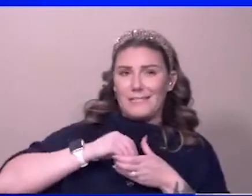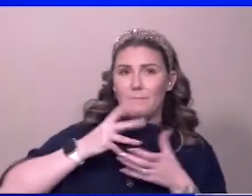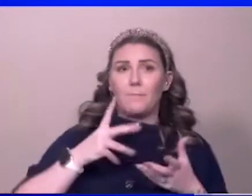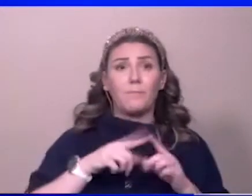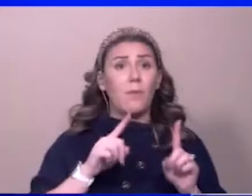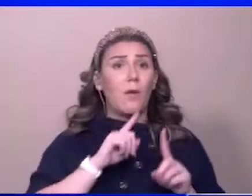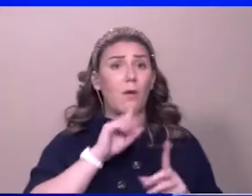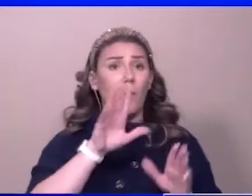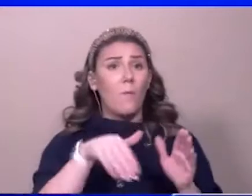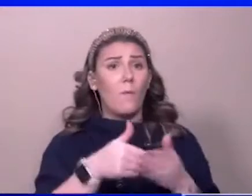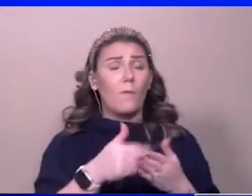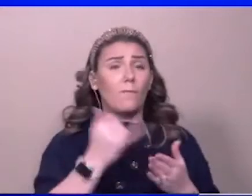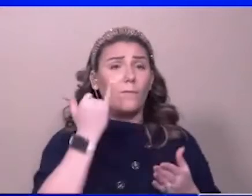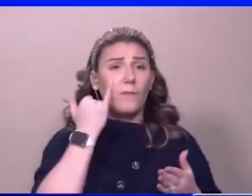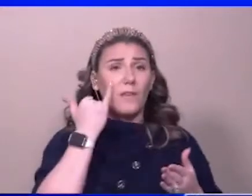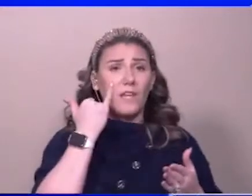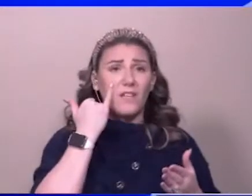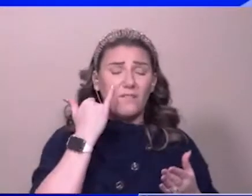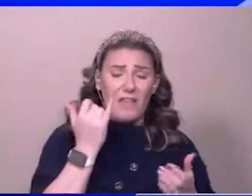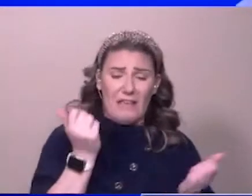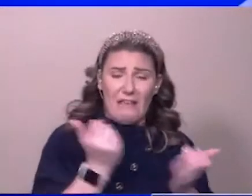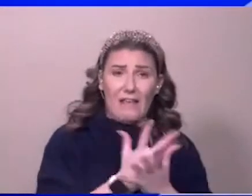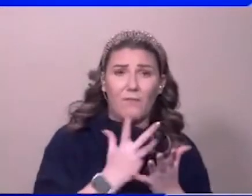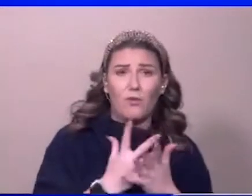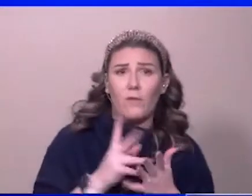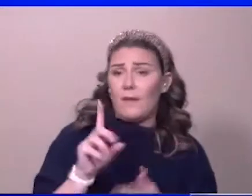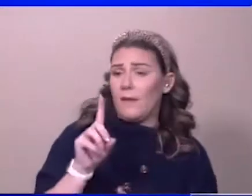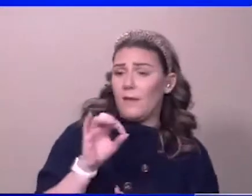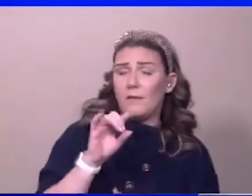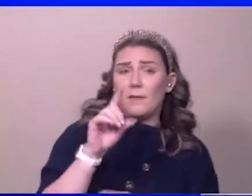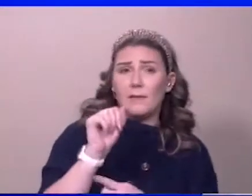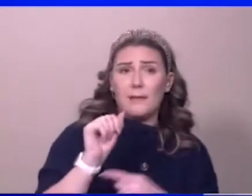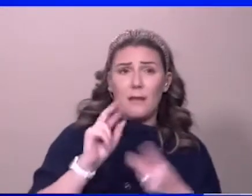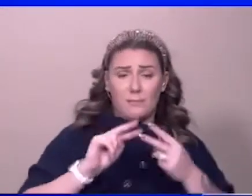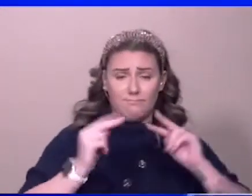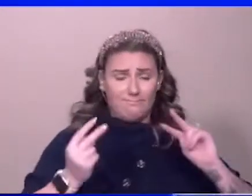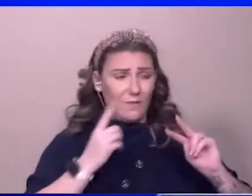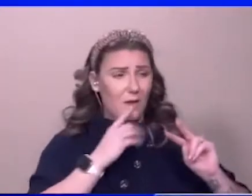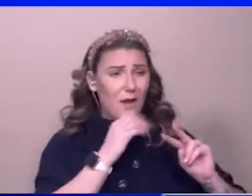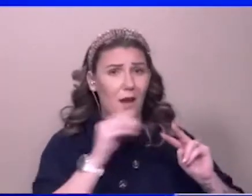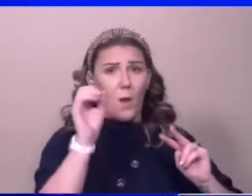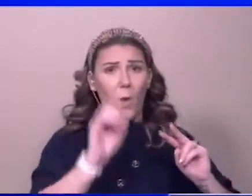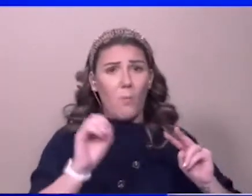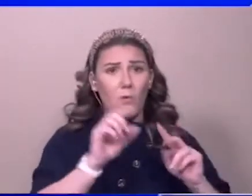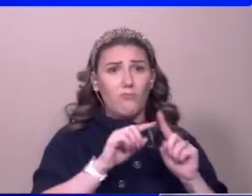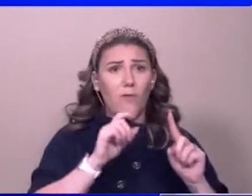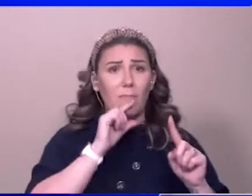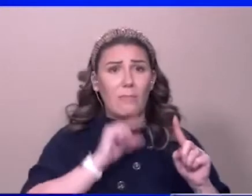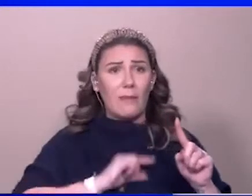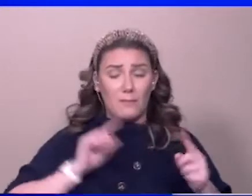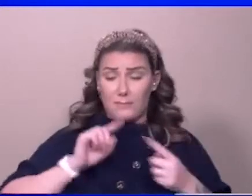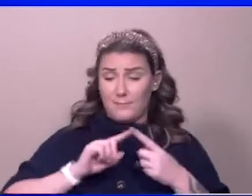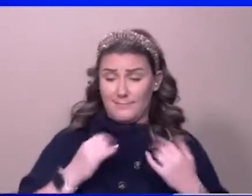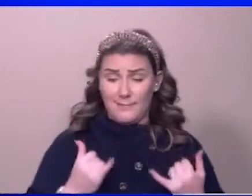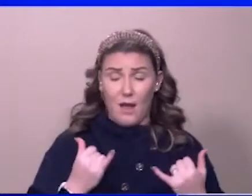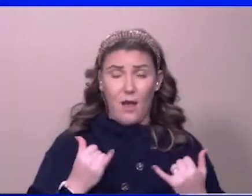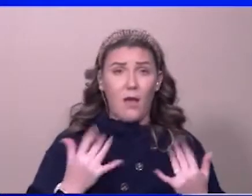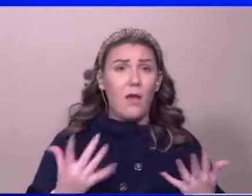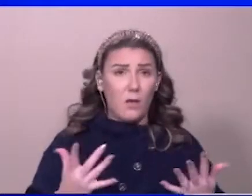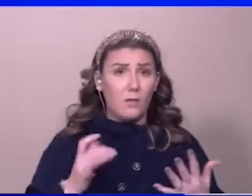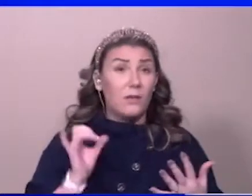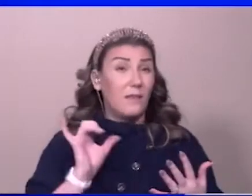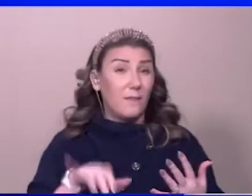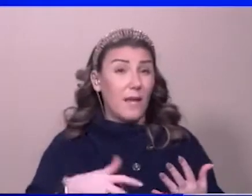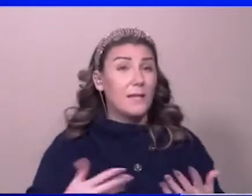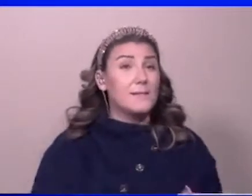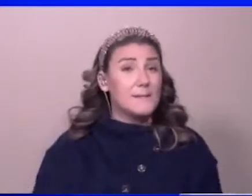overall, if you're taking the big picture of the Delta period, the Omicron period from Thanksgiving until now, I think that is going to be